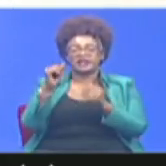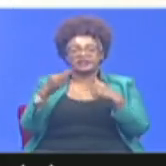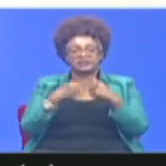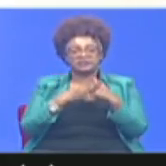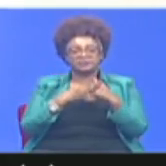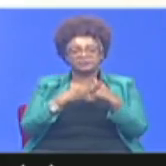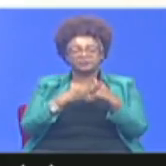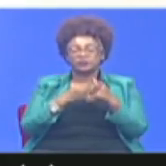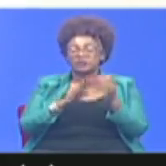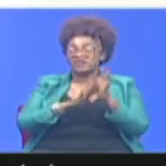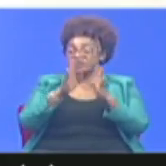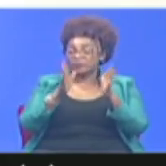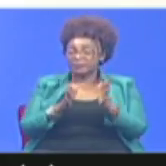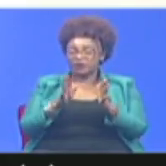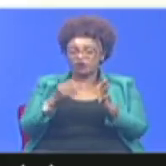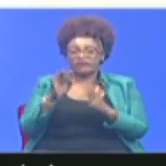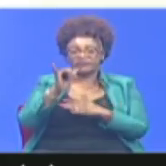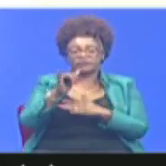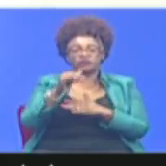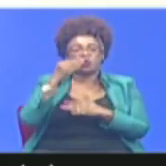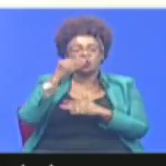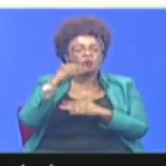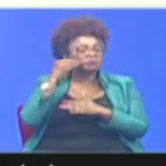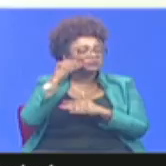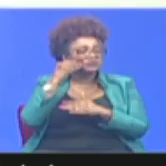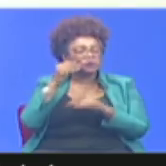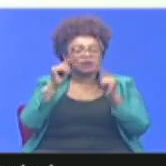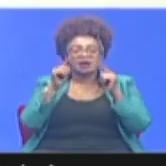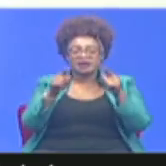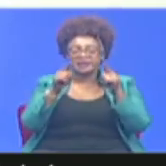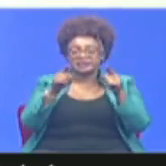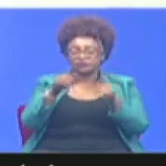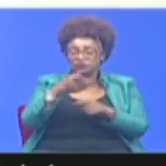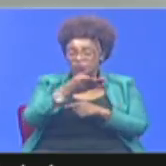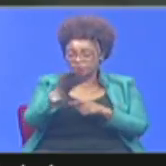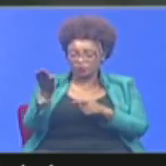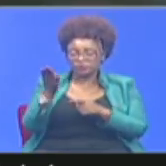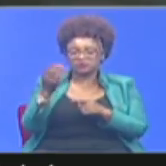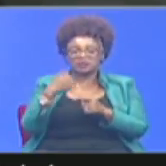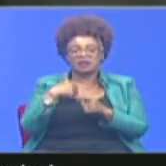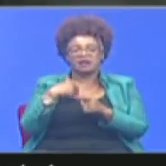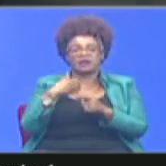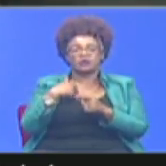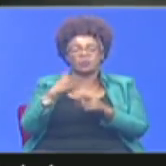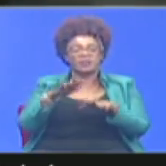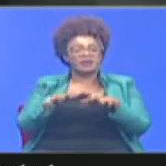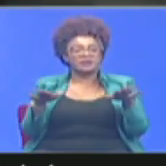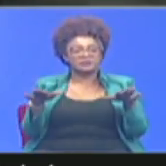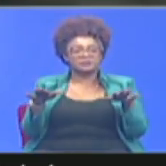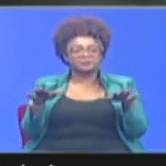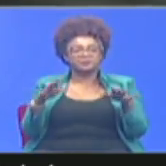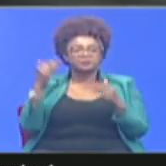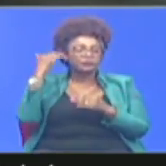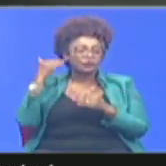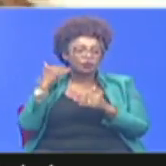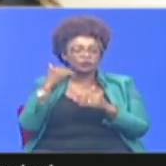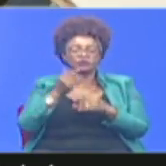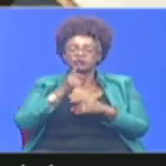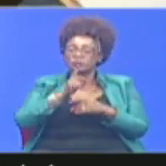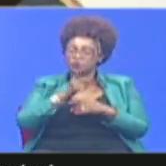the developer Superior Homes on allegations that the mansions sat on riparian land. The court also quashed